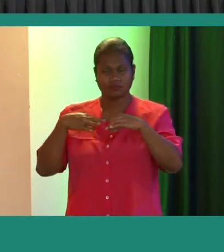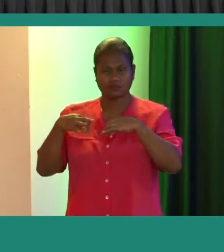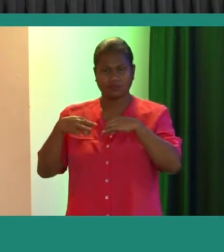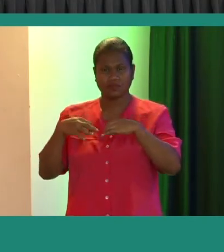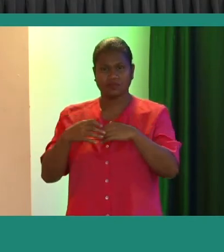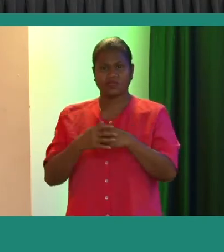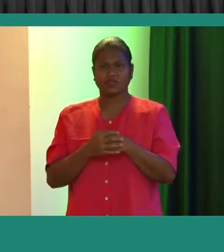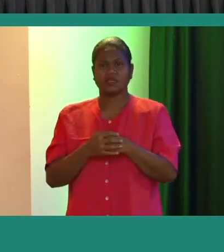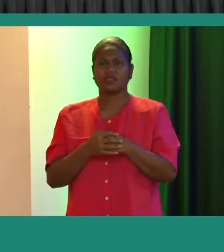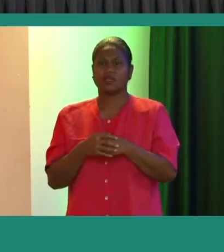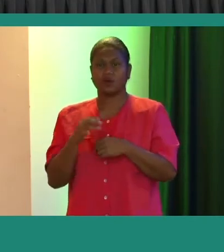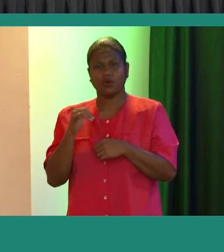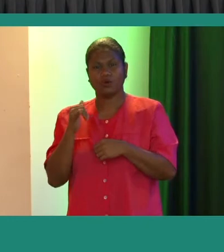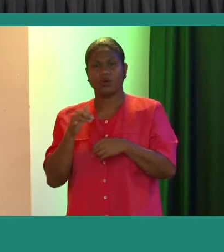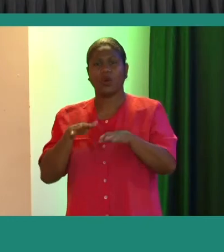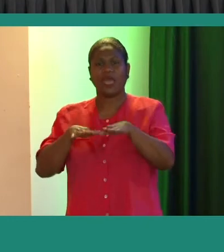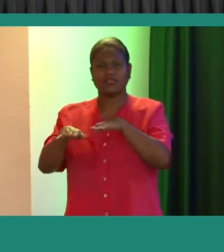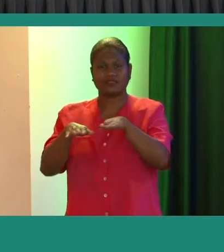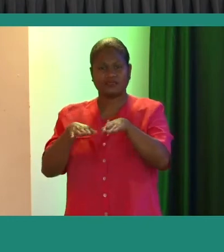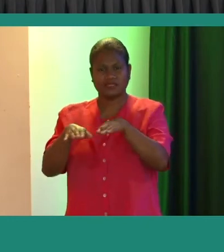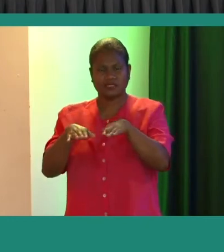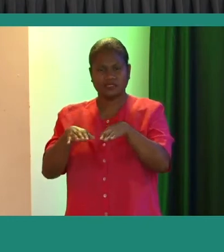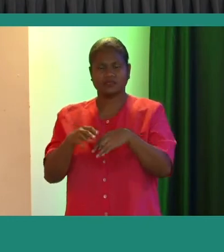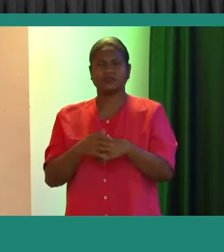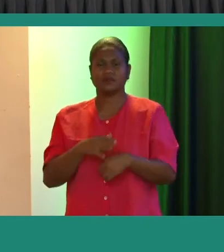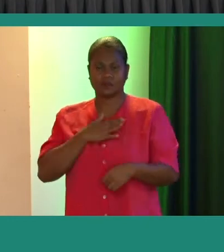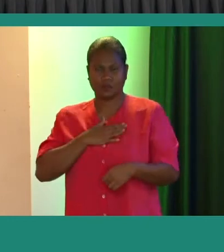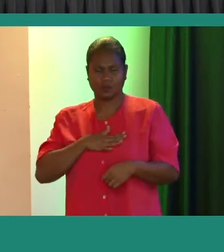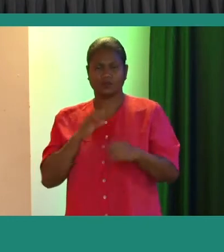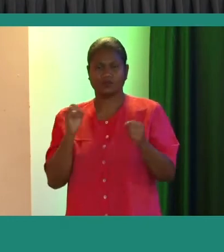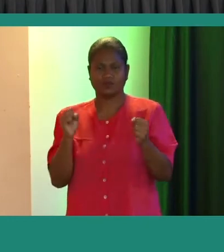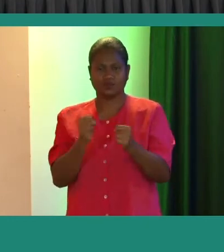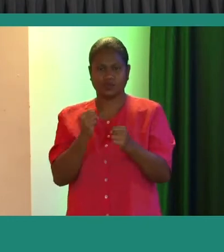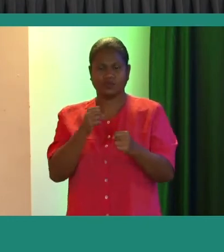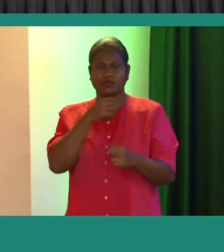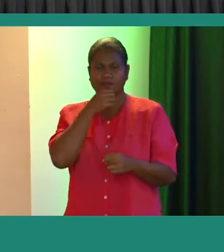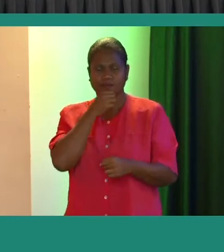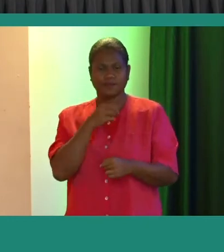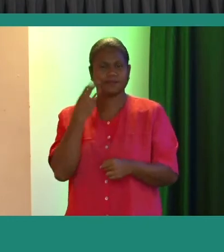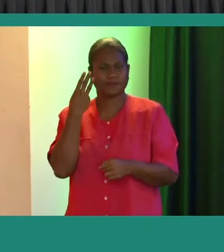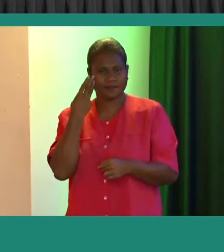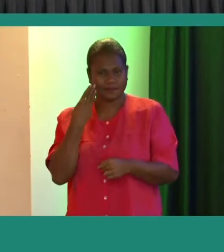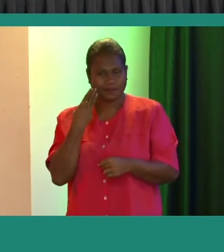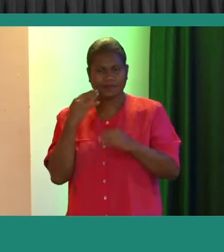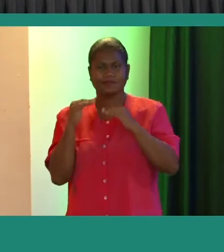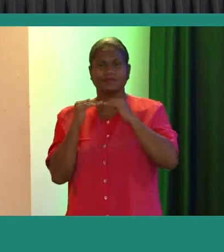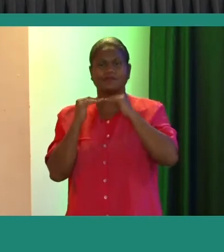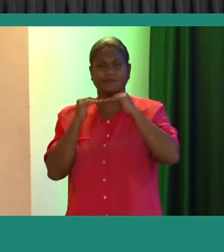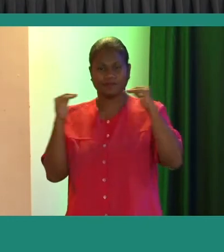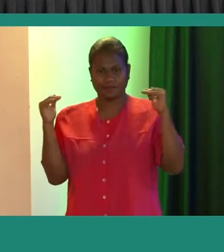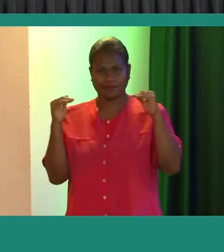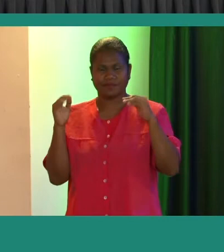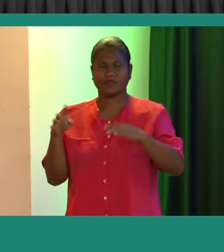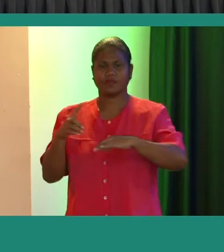activities around that, they report. But we want to strengthen that particular bit of